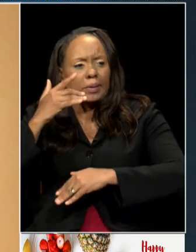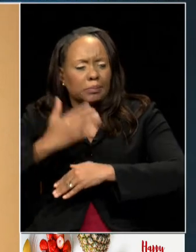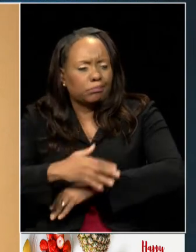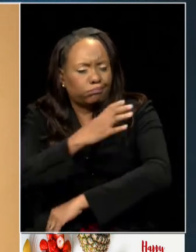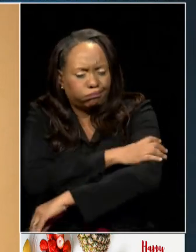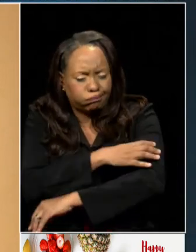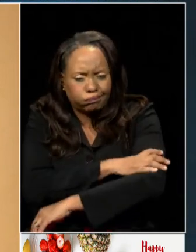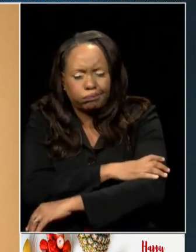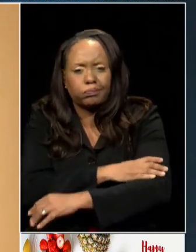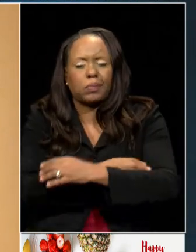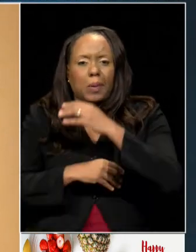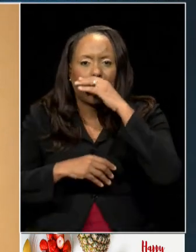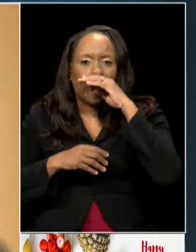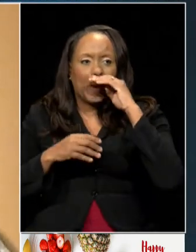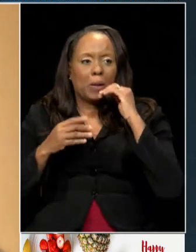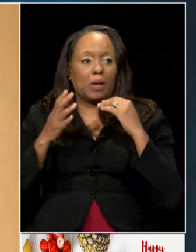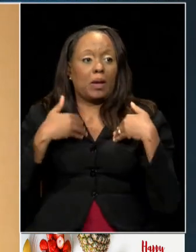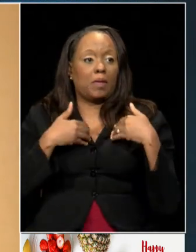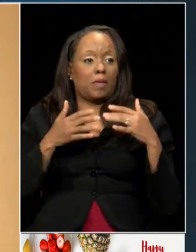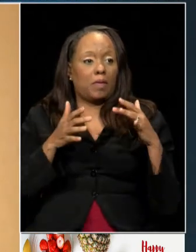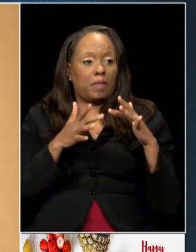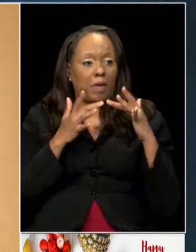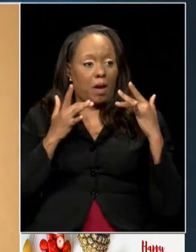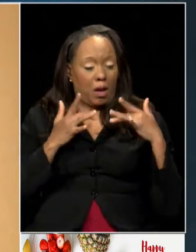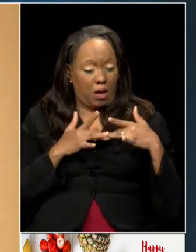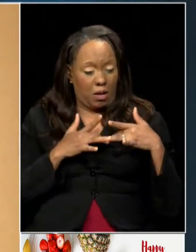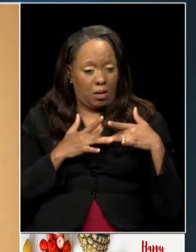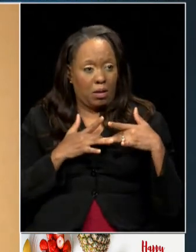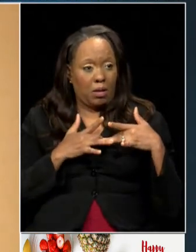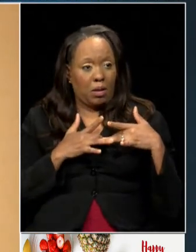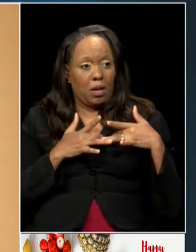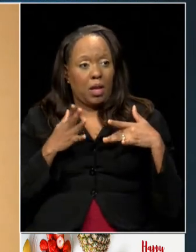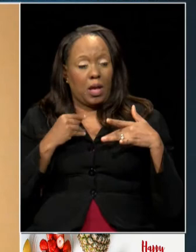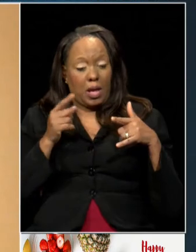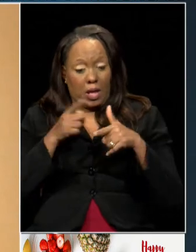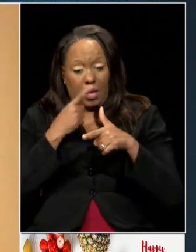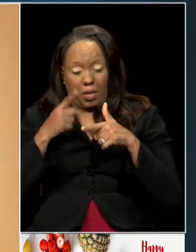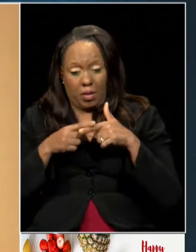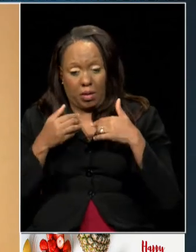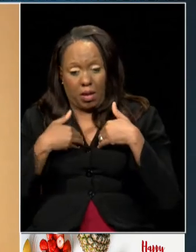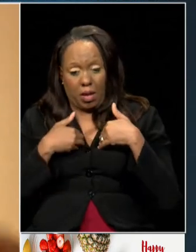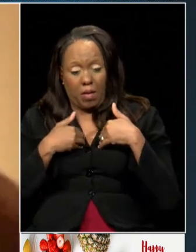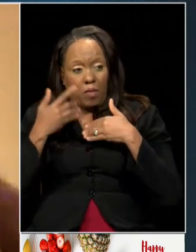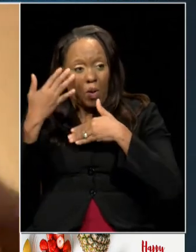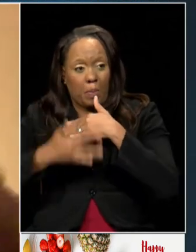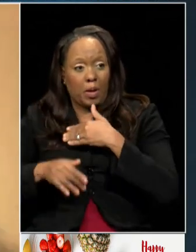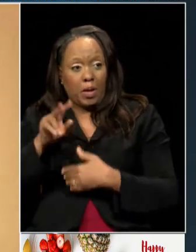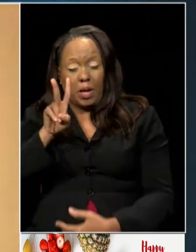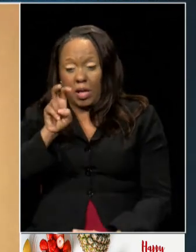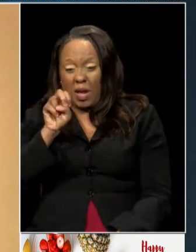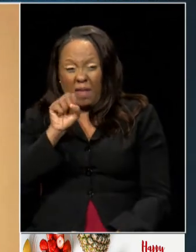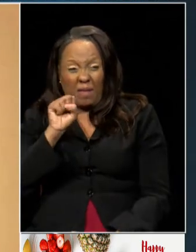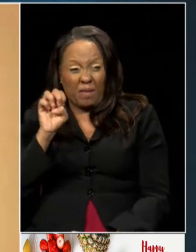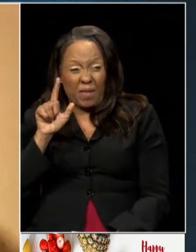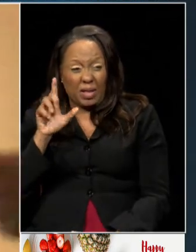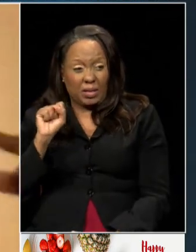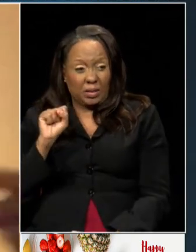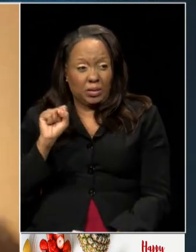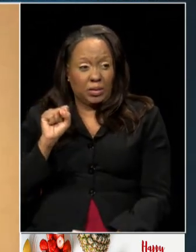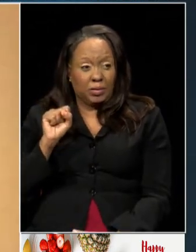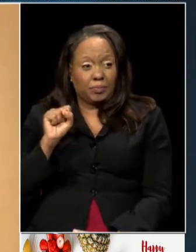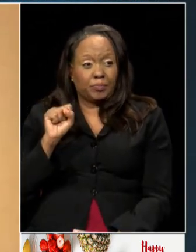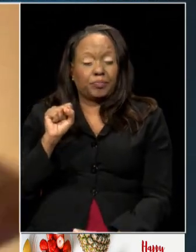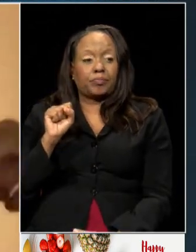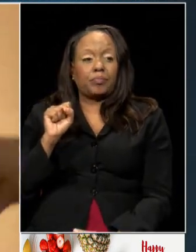of the body. So you have your heart connected to the tube of the blood vessels. This is the heart, this is the blood vessel. And every